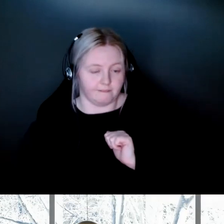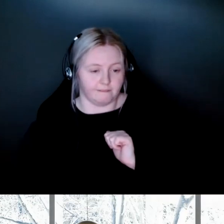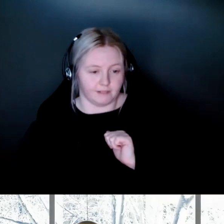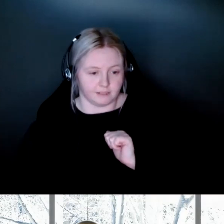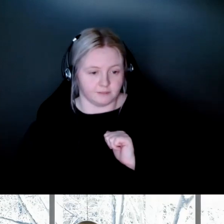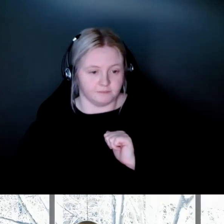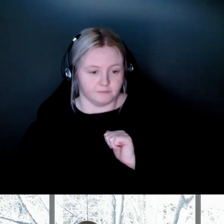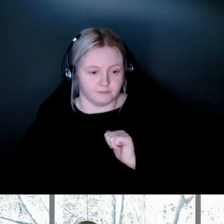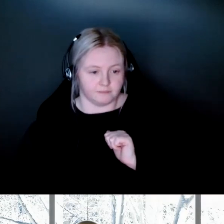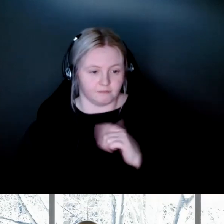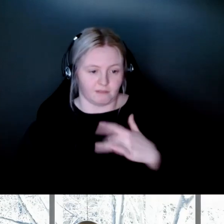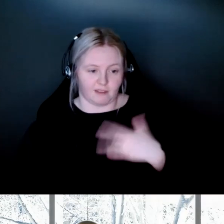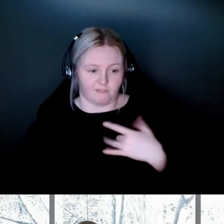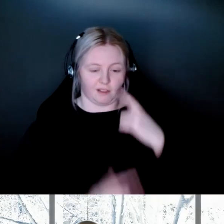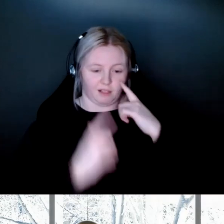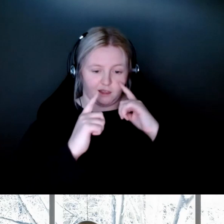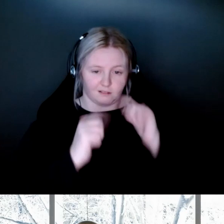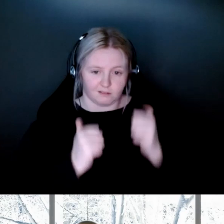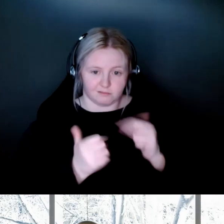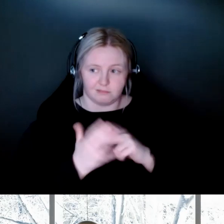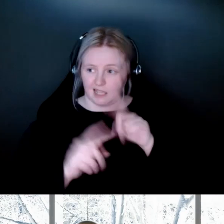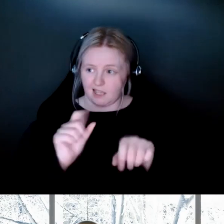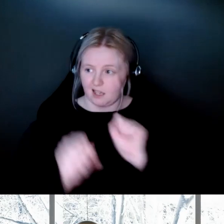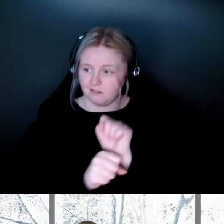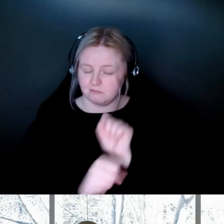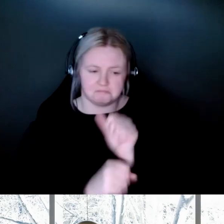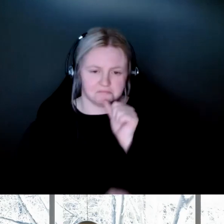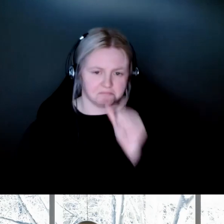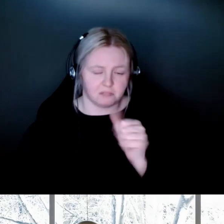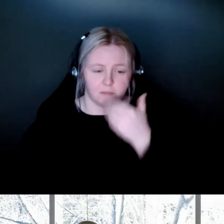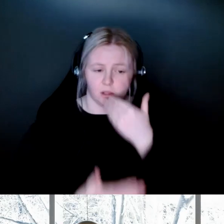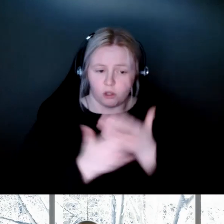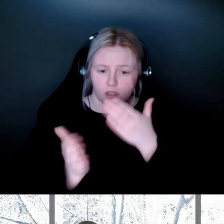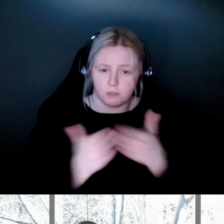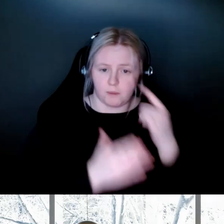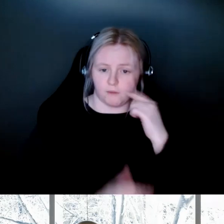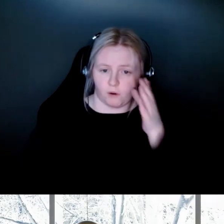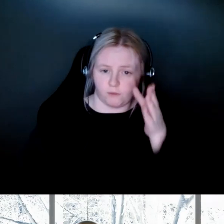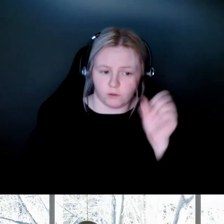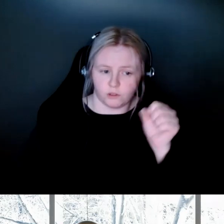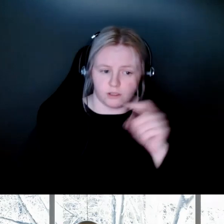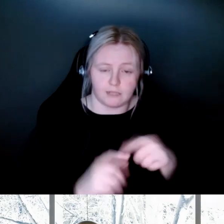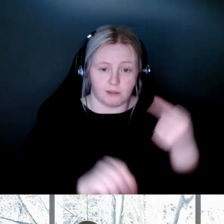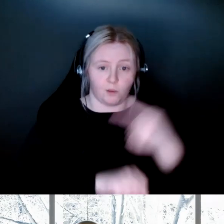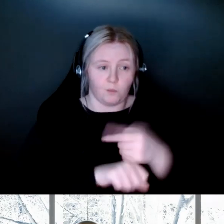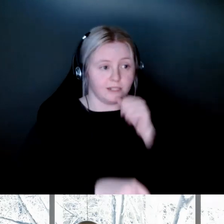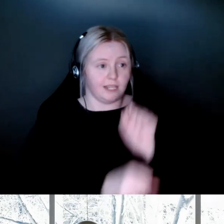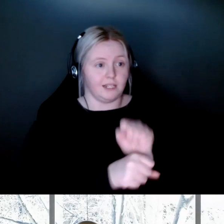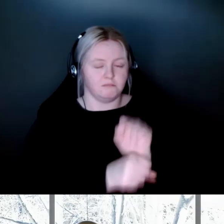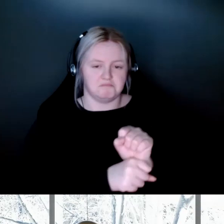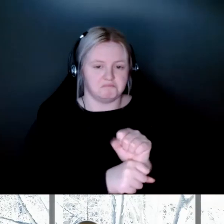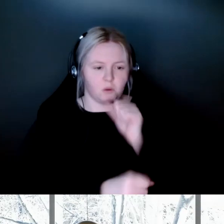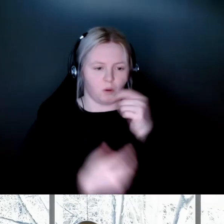I don't really see my vision loss as a reason that I won't work one day. I mean, it's always good to prepare for the future, but there's not going to come a day where that's just not an option for me anymore.